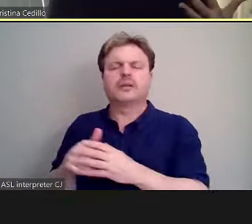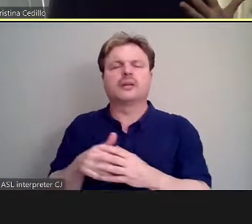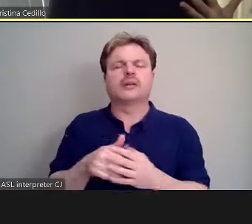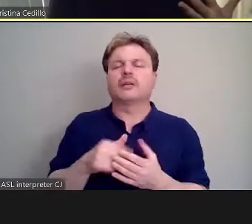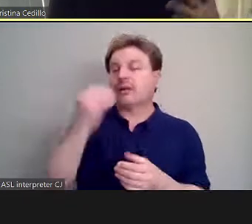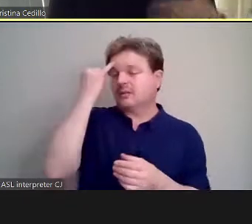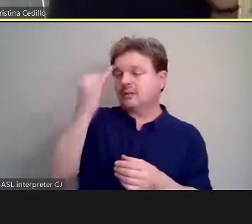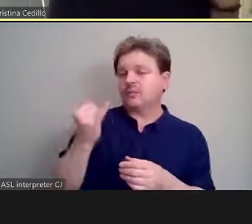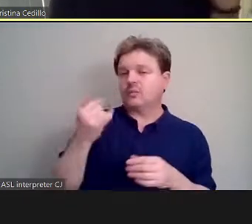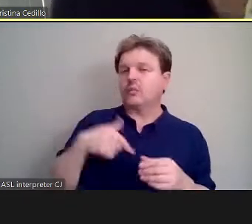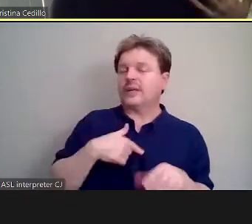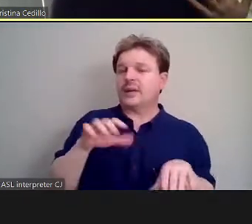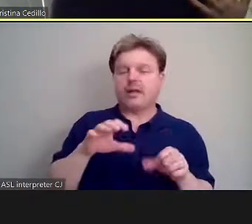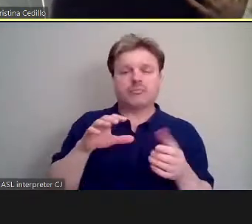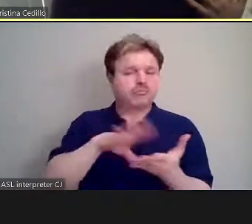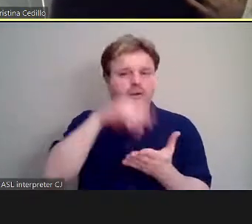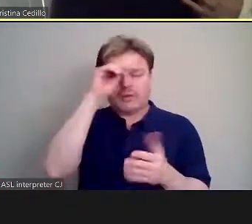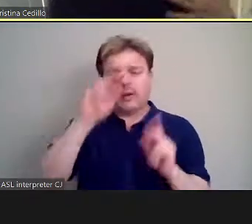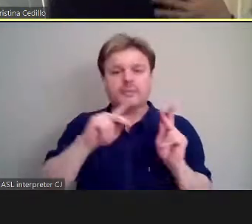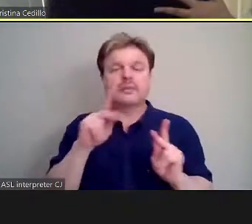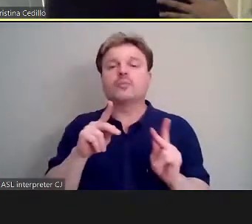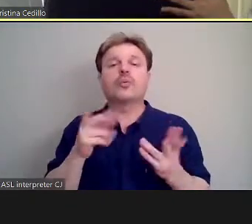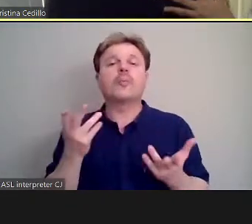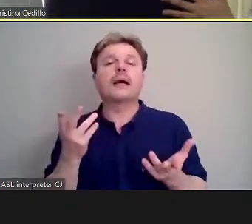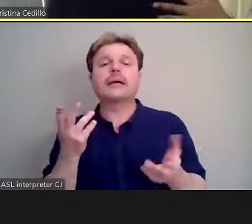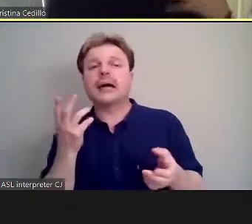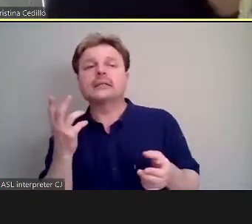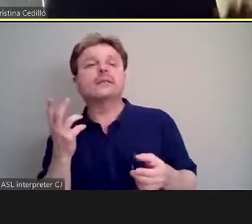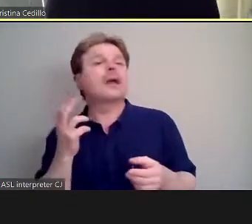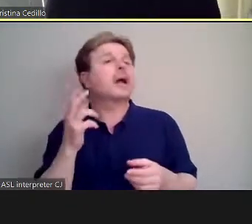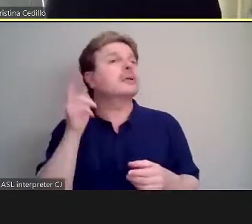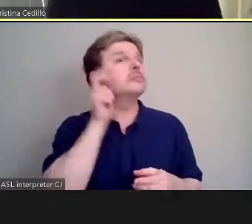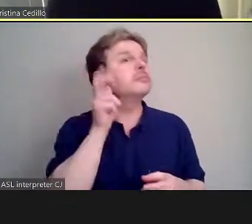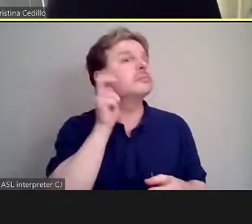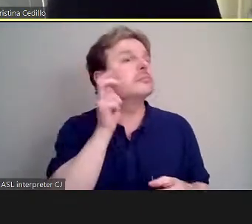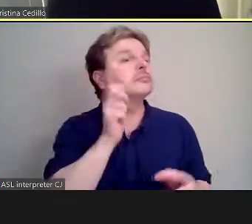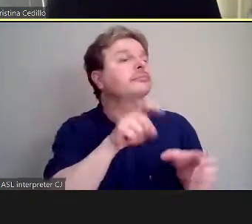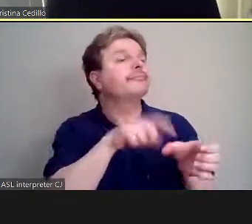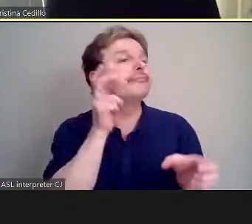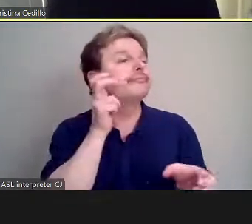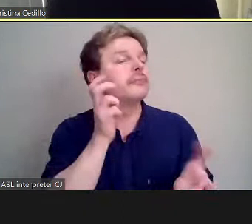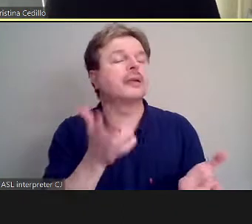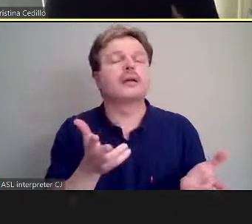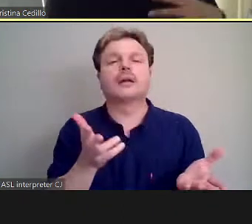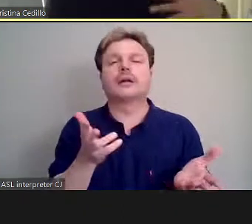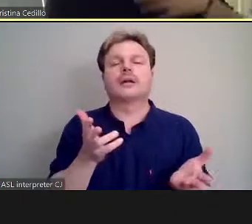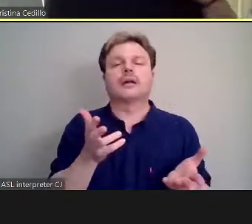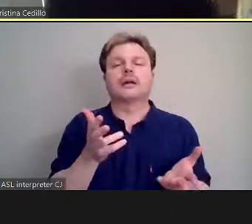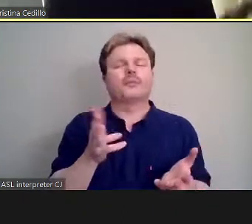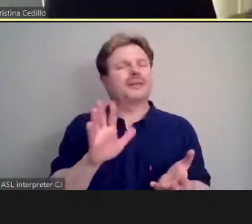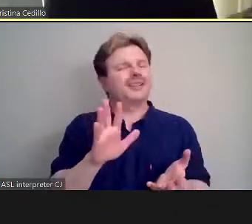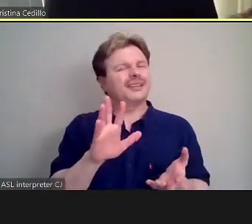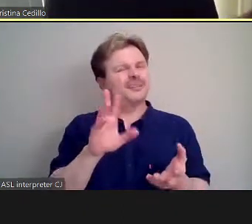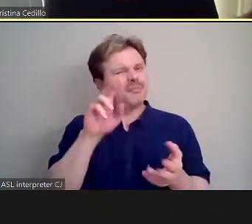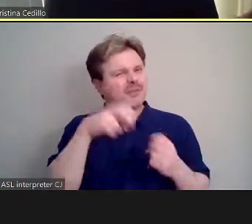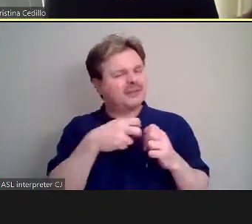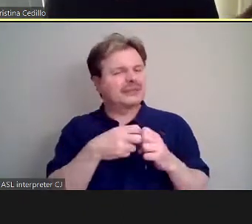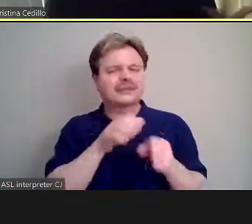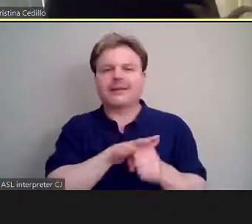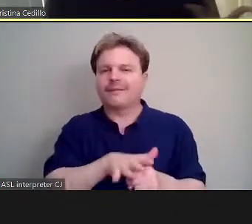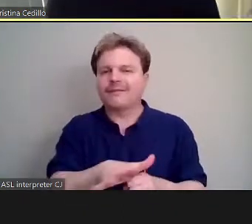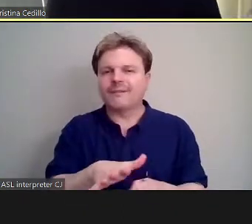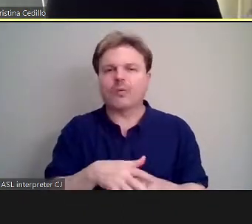people kind of by eavesdropping. And so the problem is that that's not enough, right? Or we hear what we wanna